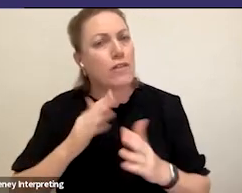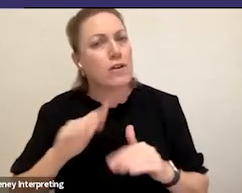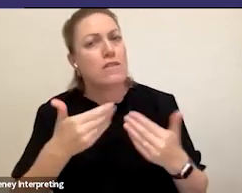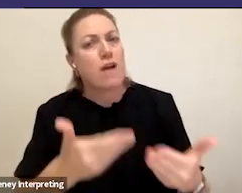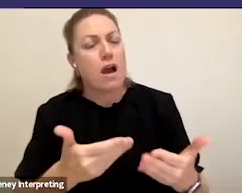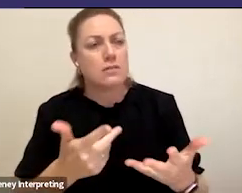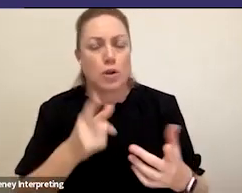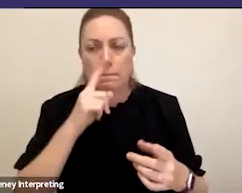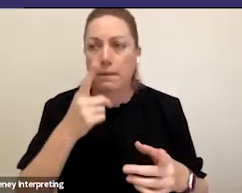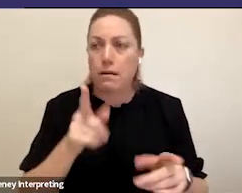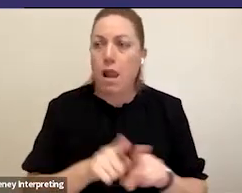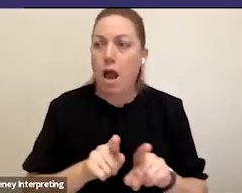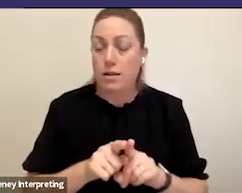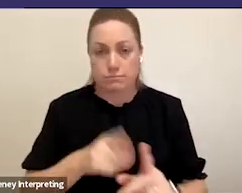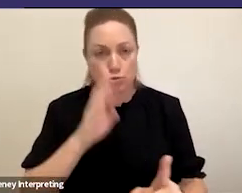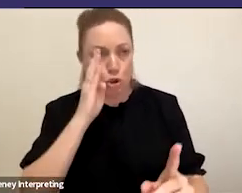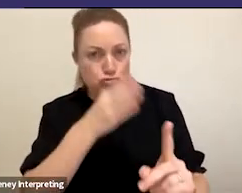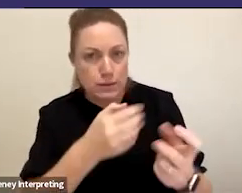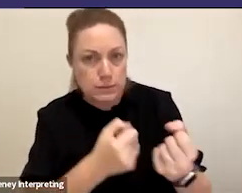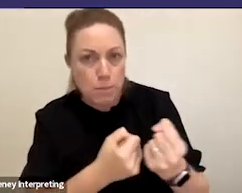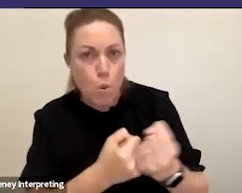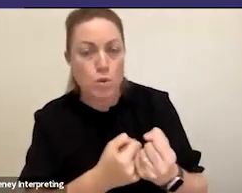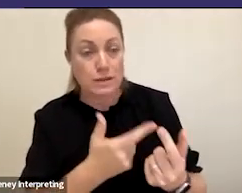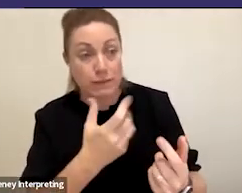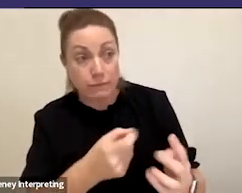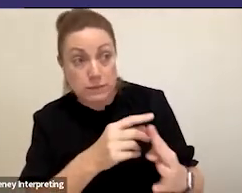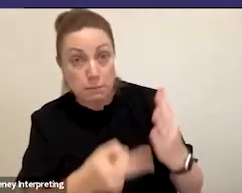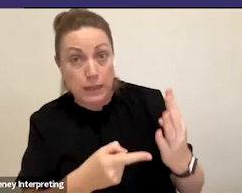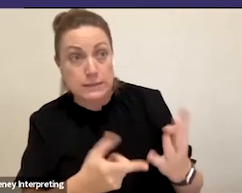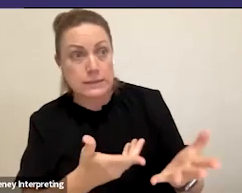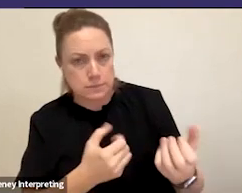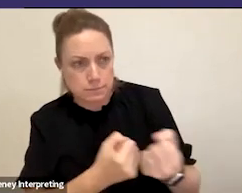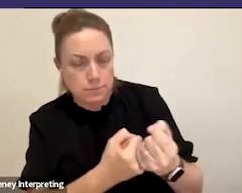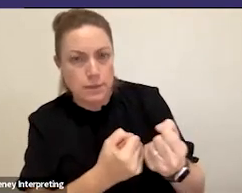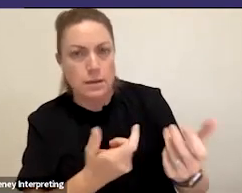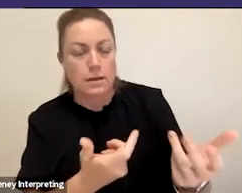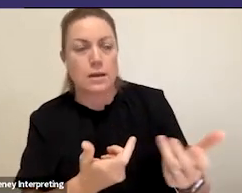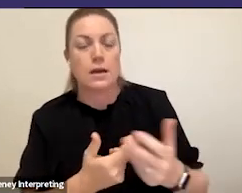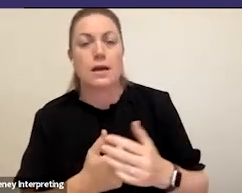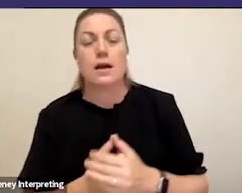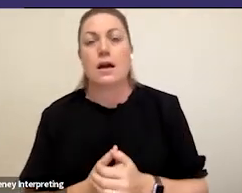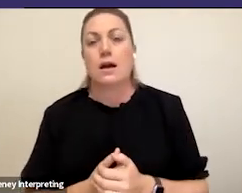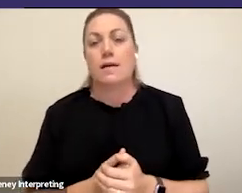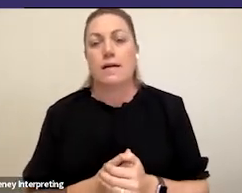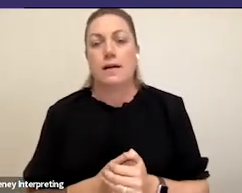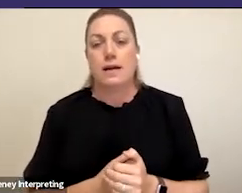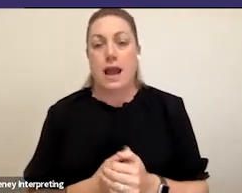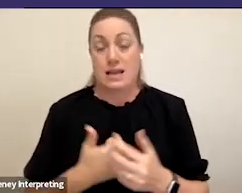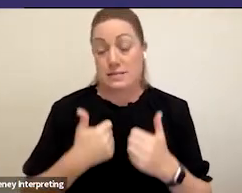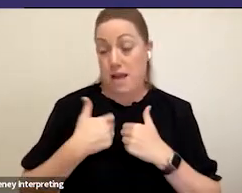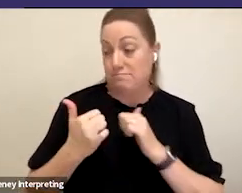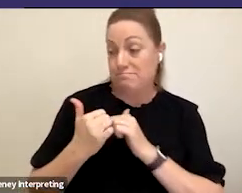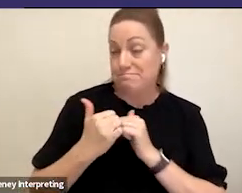includes people who provide direct support to people with disability. I'm talking about my counterparts,